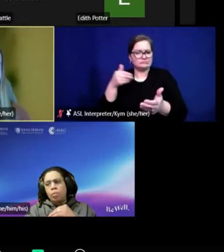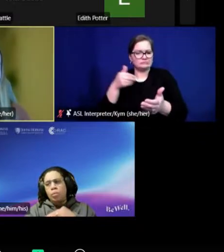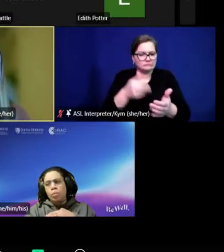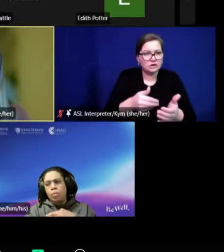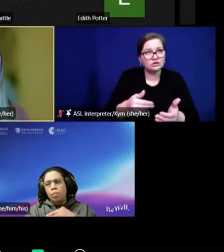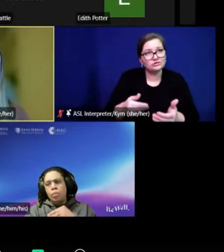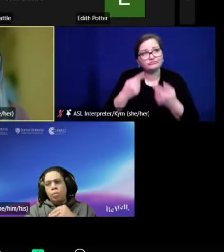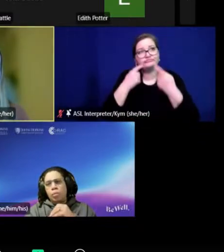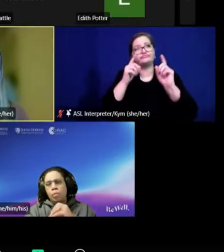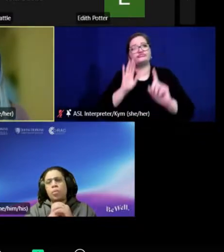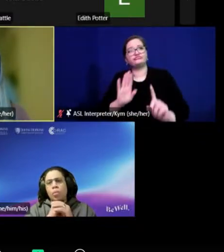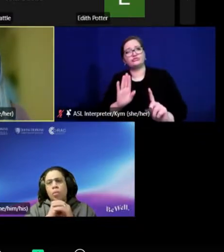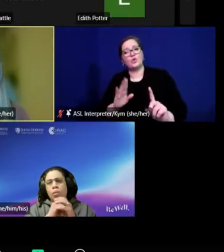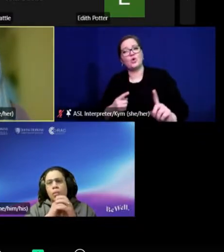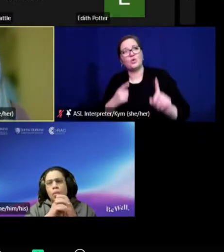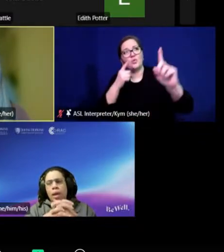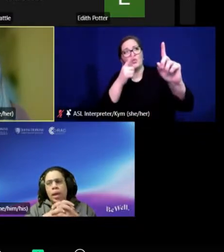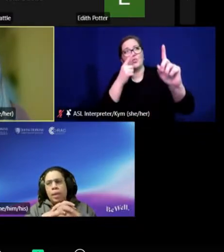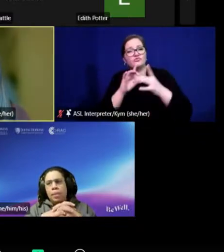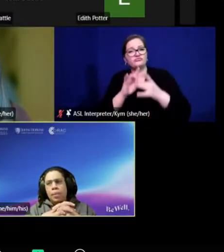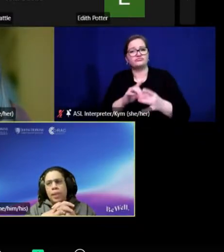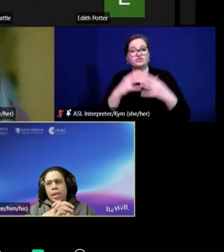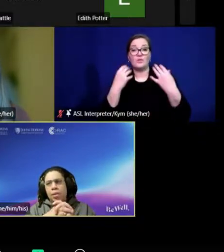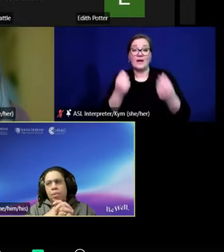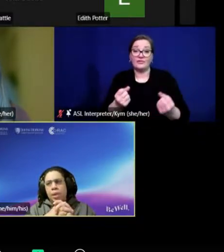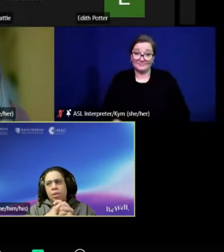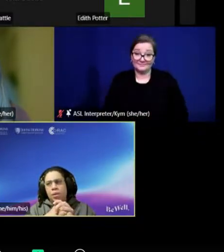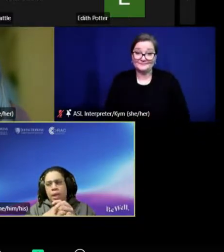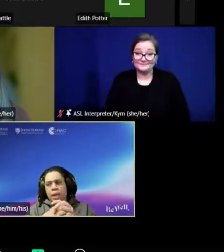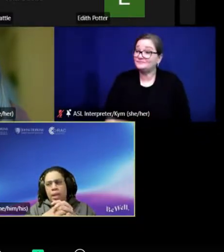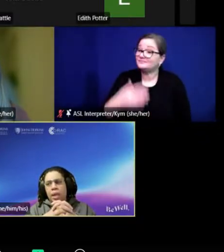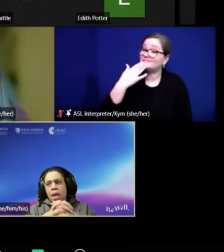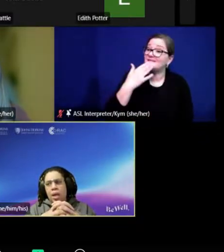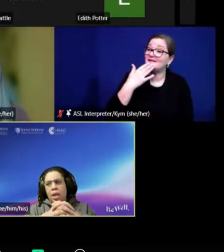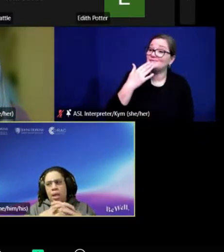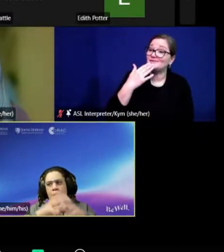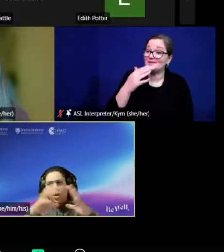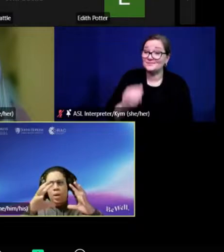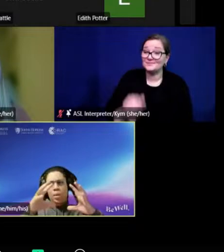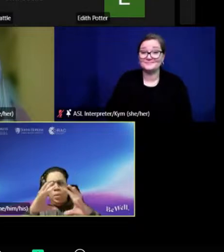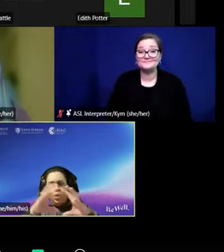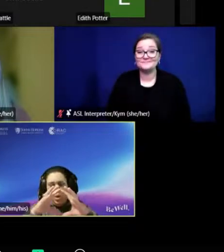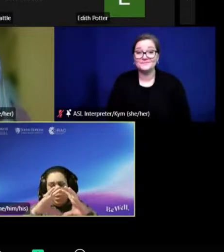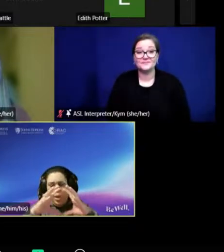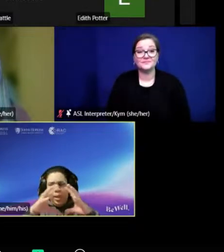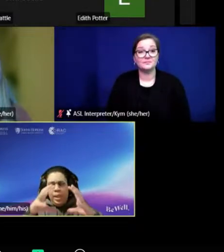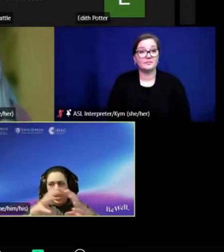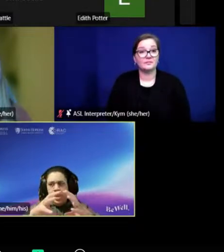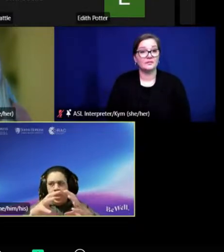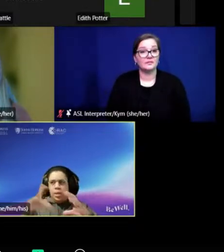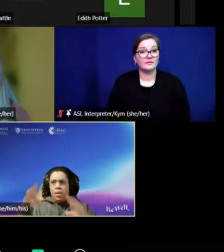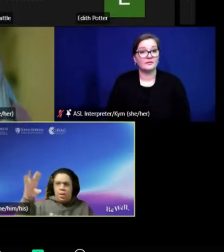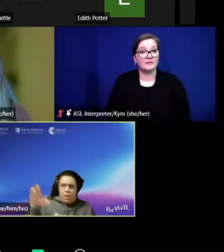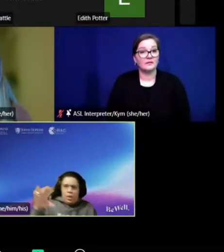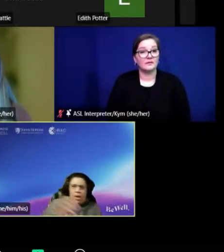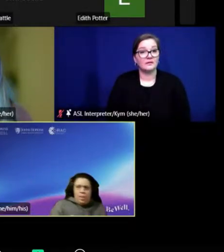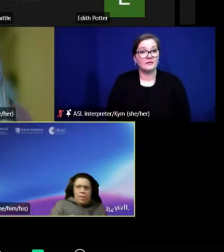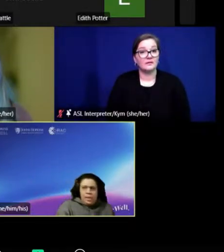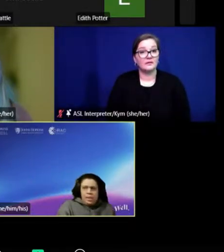reaching your health goals? Yeah. Thank you. Thank you for that. And I want to sort of put